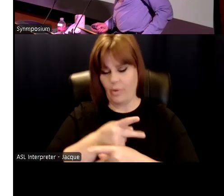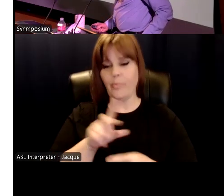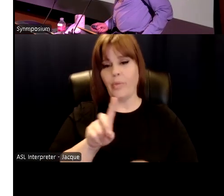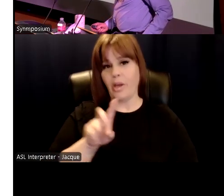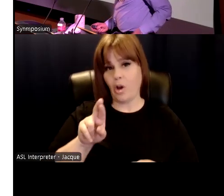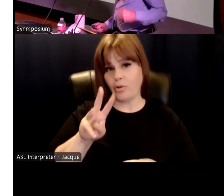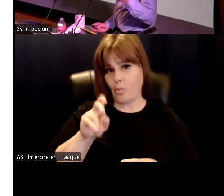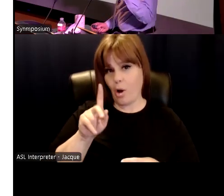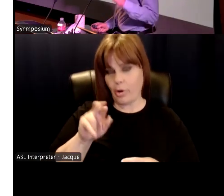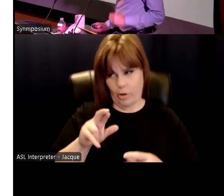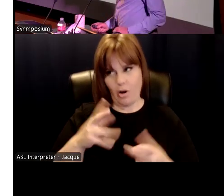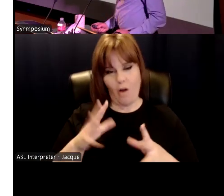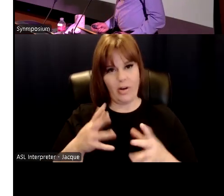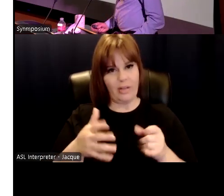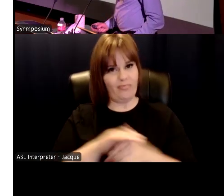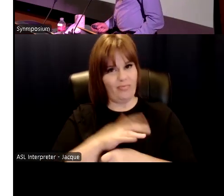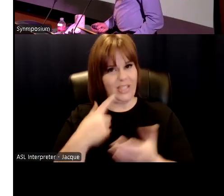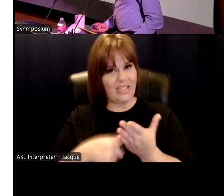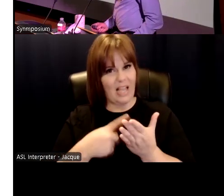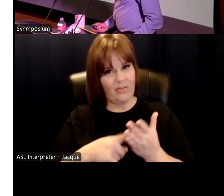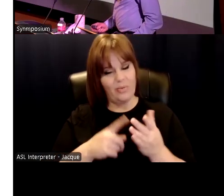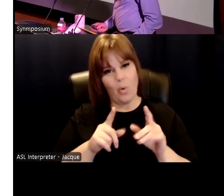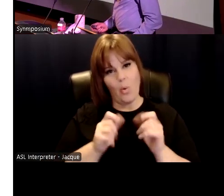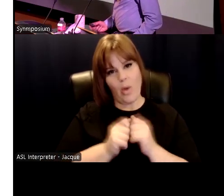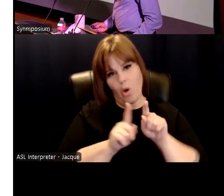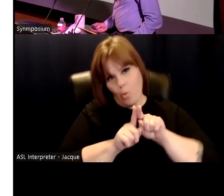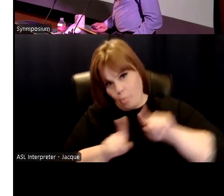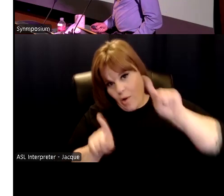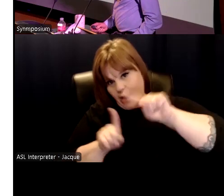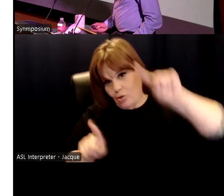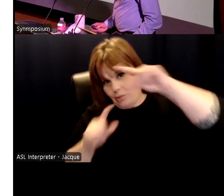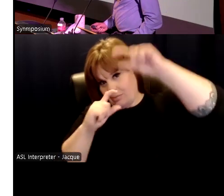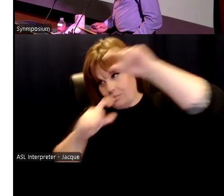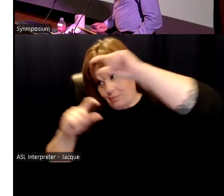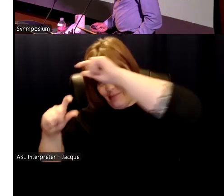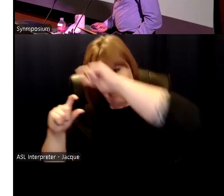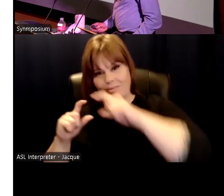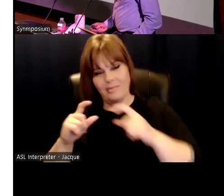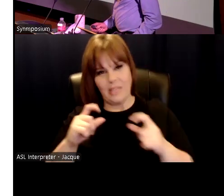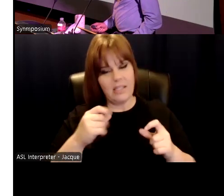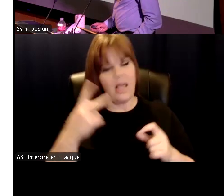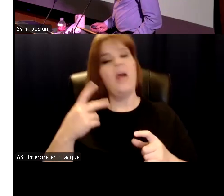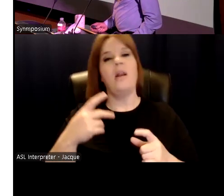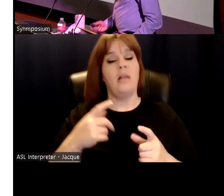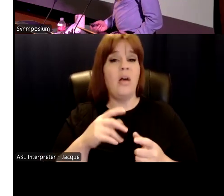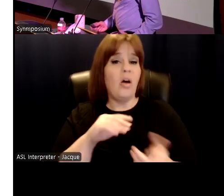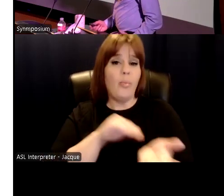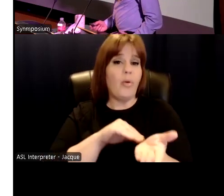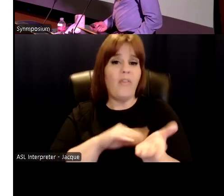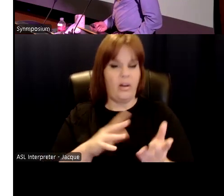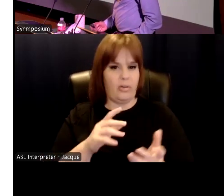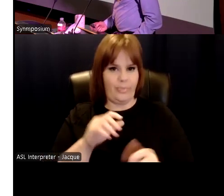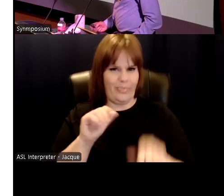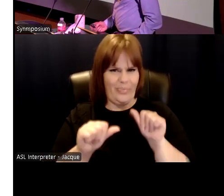this nicely with her branching slide, but provider disbelief, like they would just meet providers who